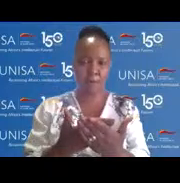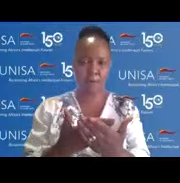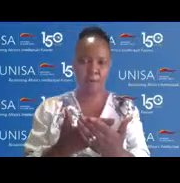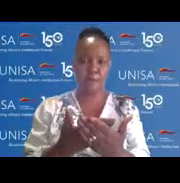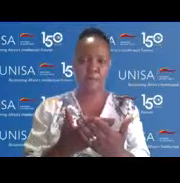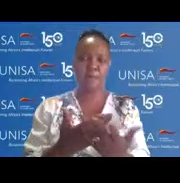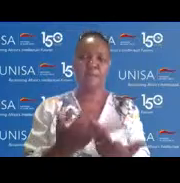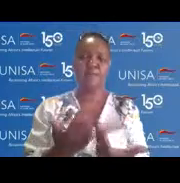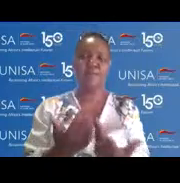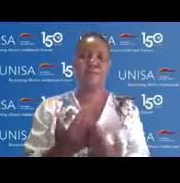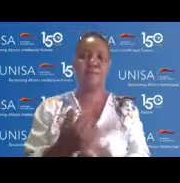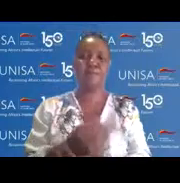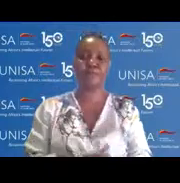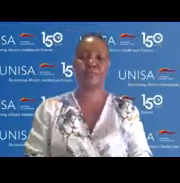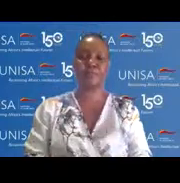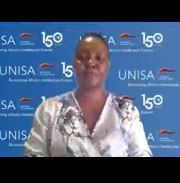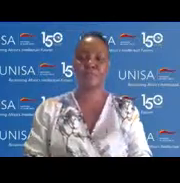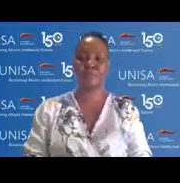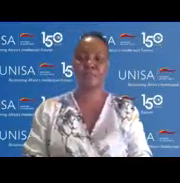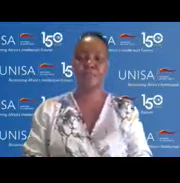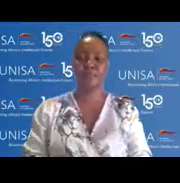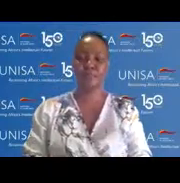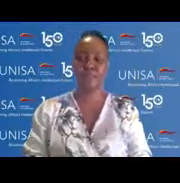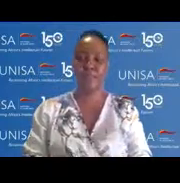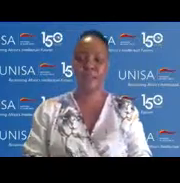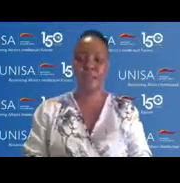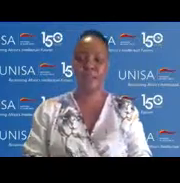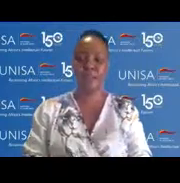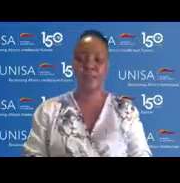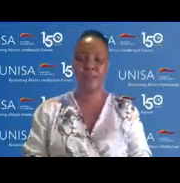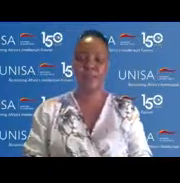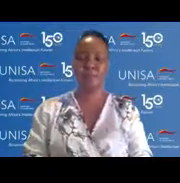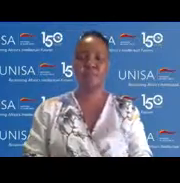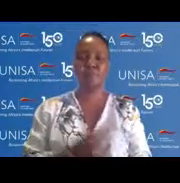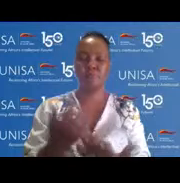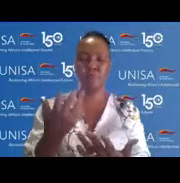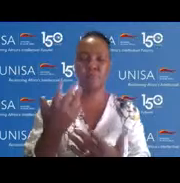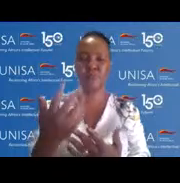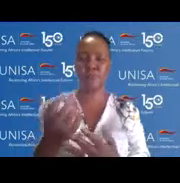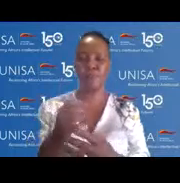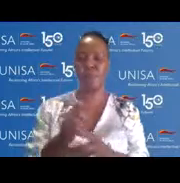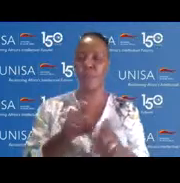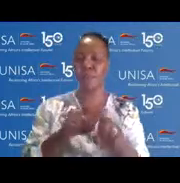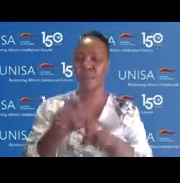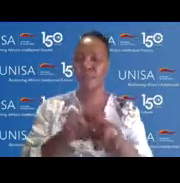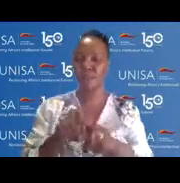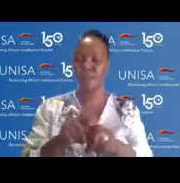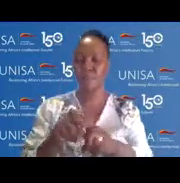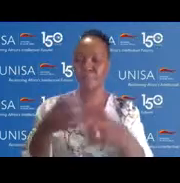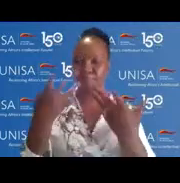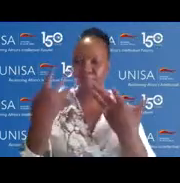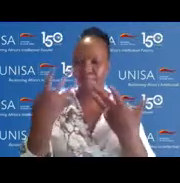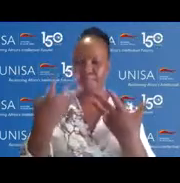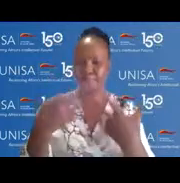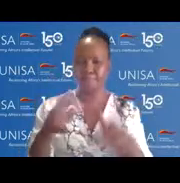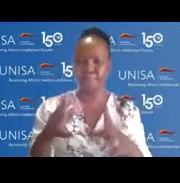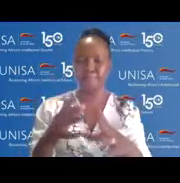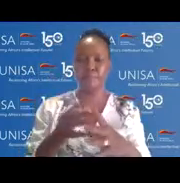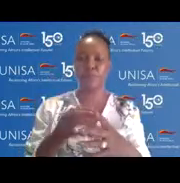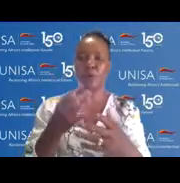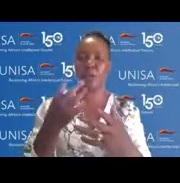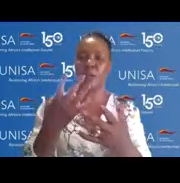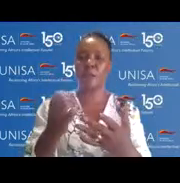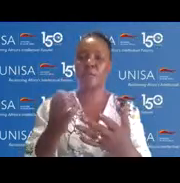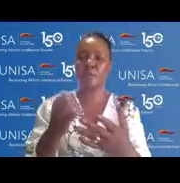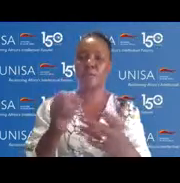phone that you're using. I just tested it with, took a photo of the screen actually. So if you go and edit the photo, then it actually allows you